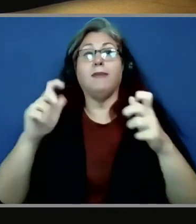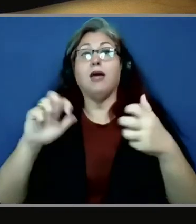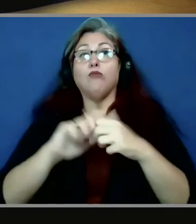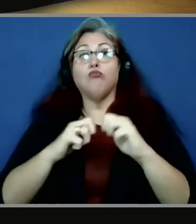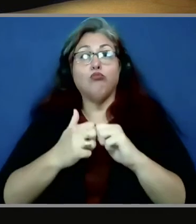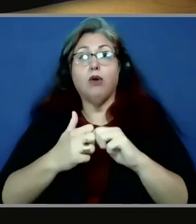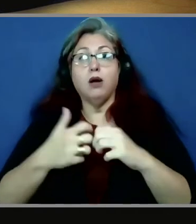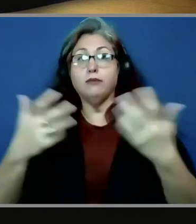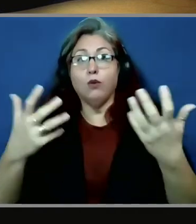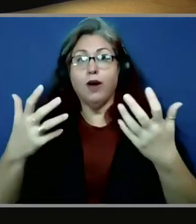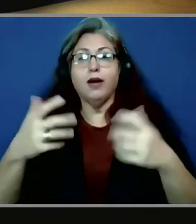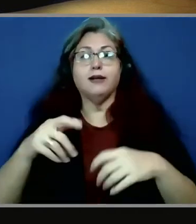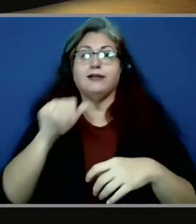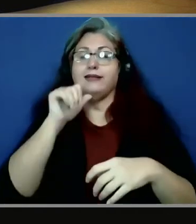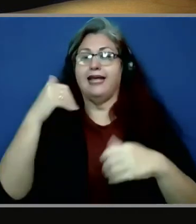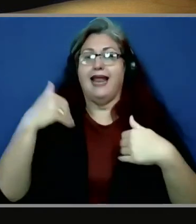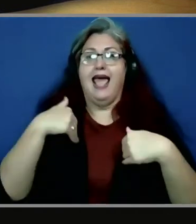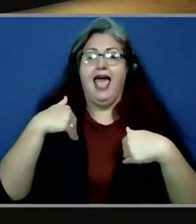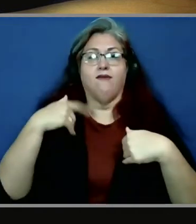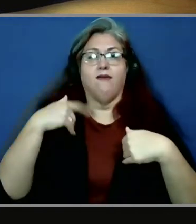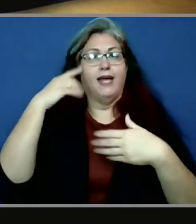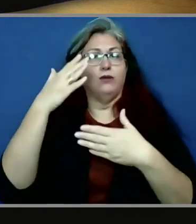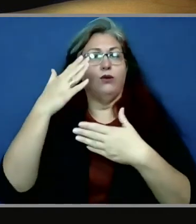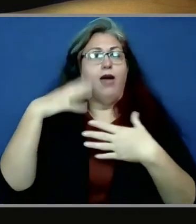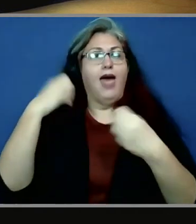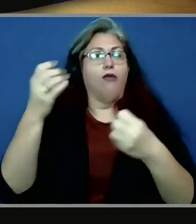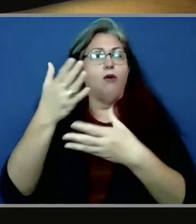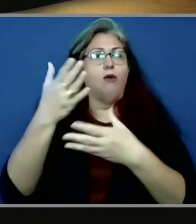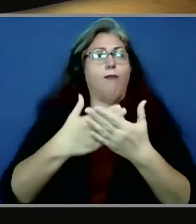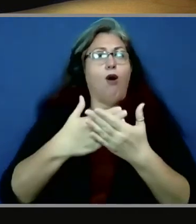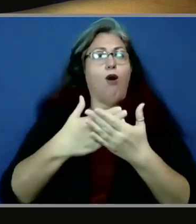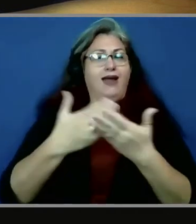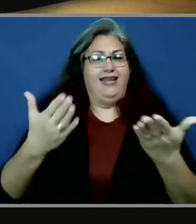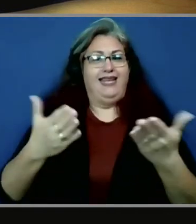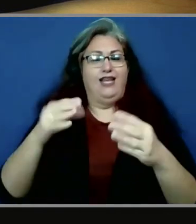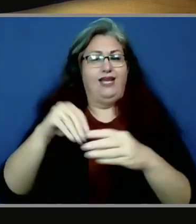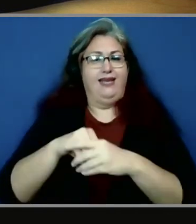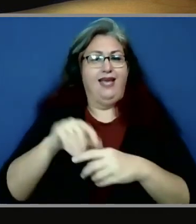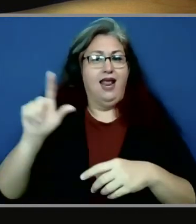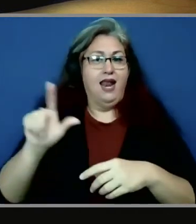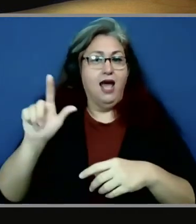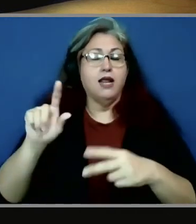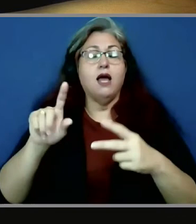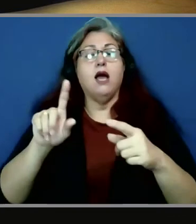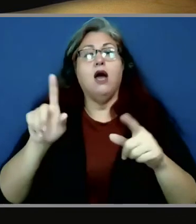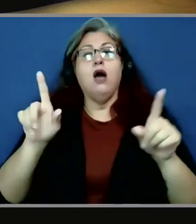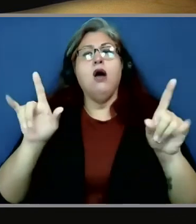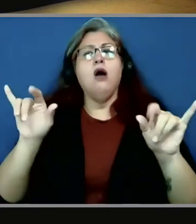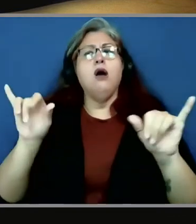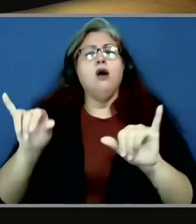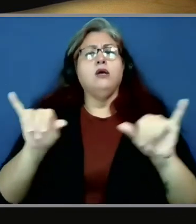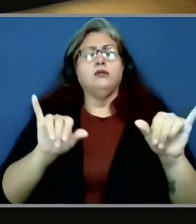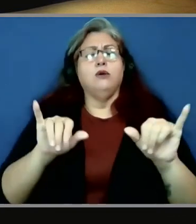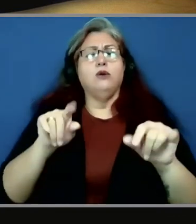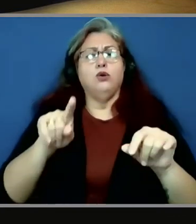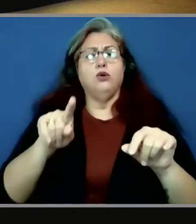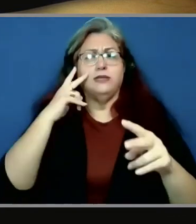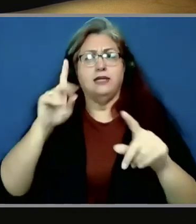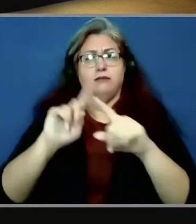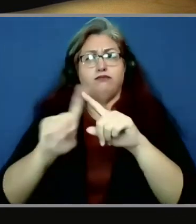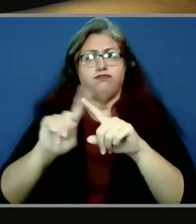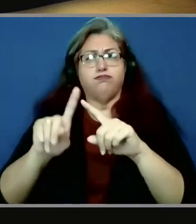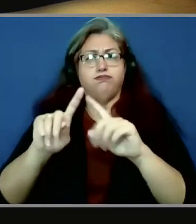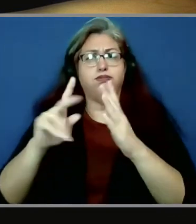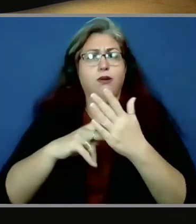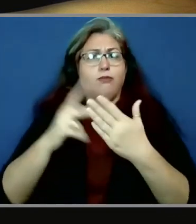wasn't a mental health component that we have in Lahaina. And also, when you have these programs, whether you